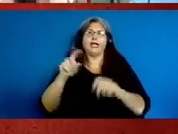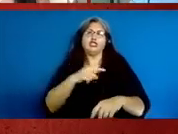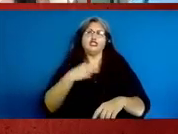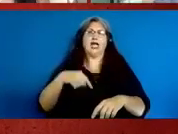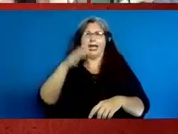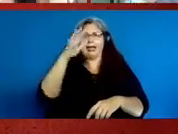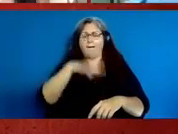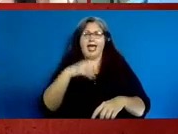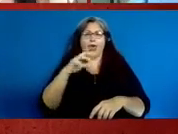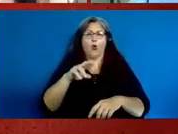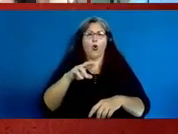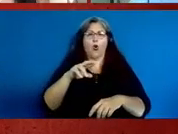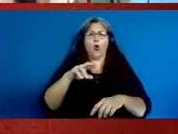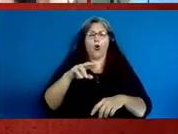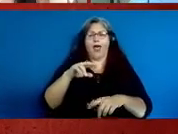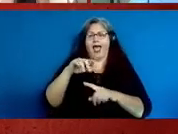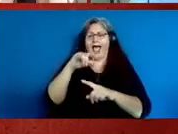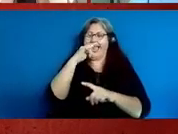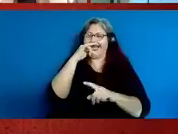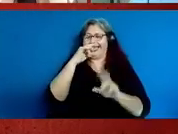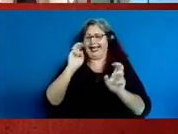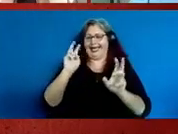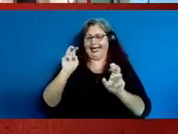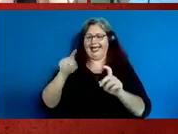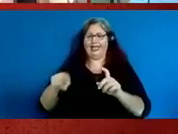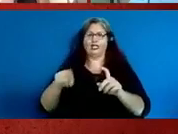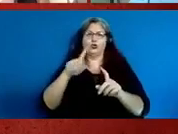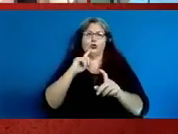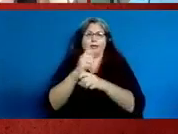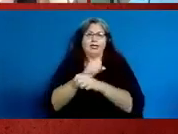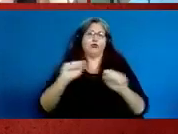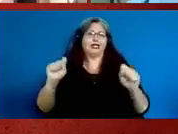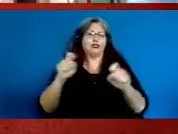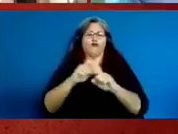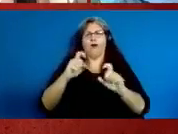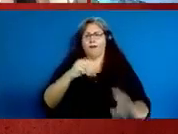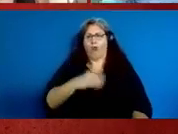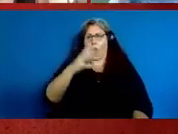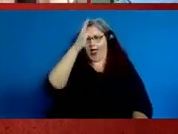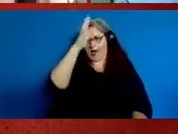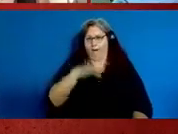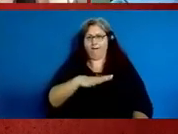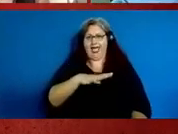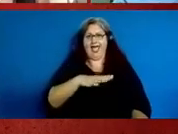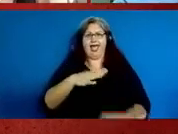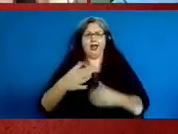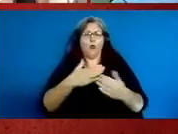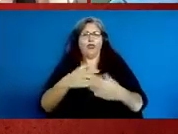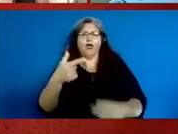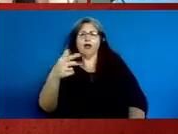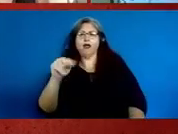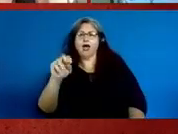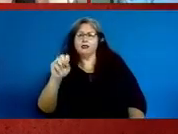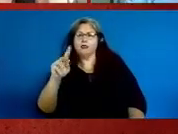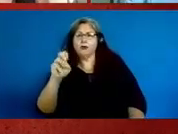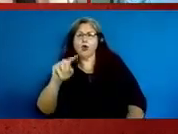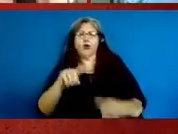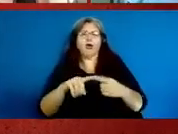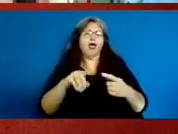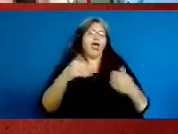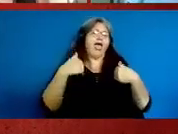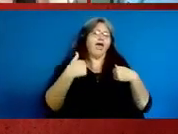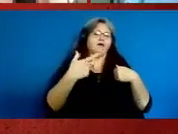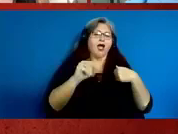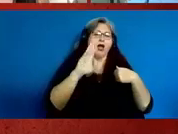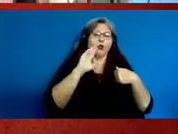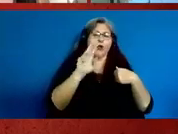a kid to be rescued by the white guys, whether it's Gunsmoke or Have Gun Will Travel. I don't care